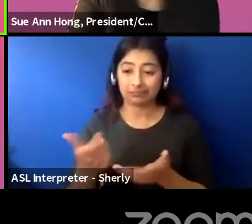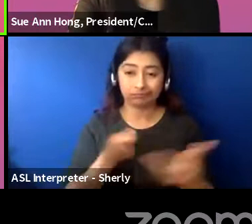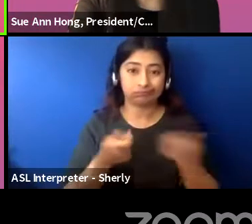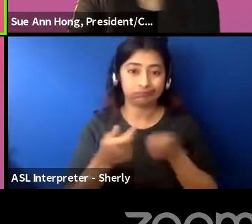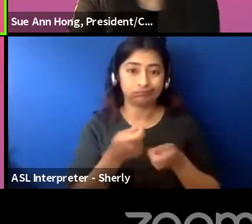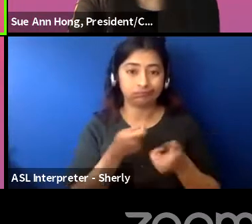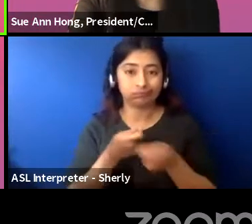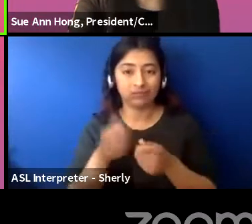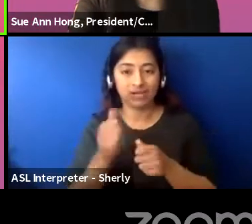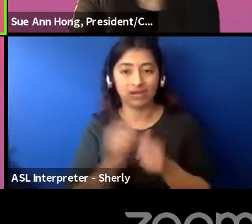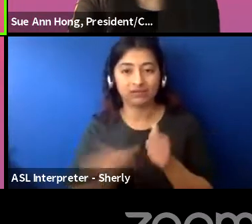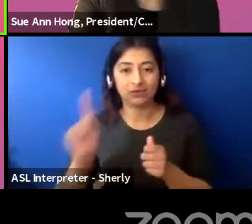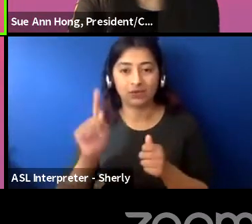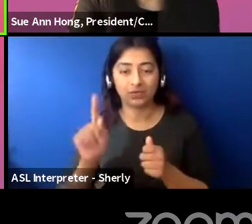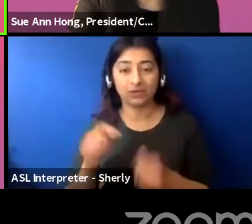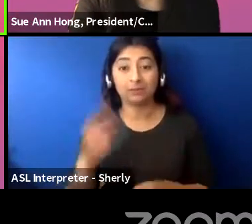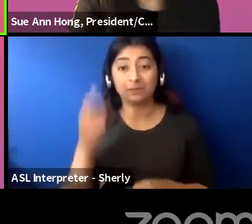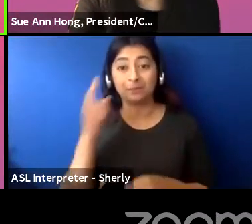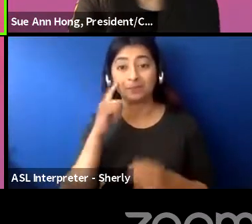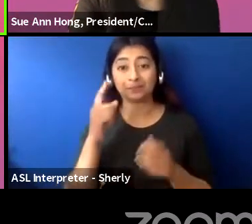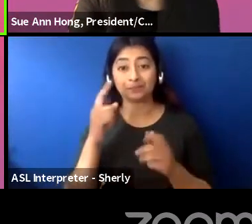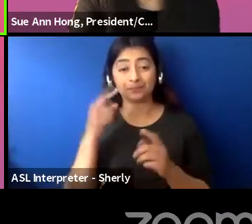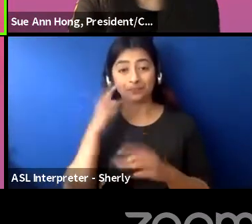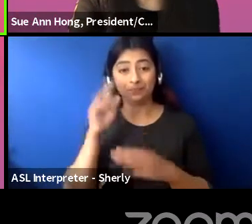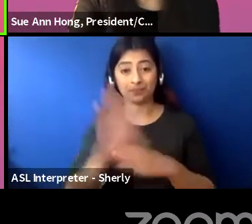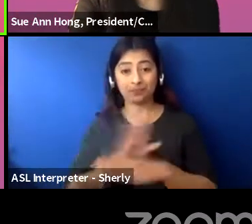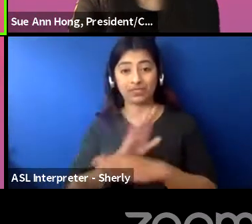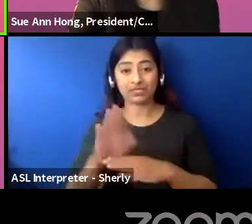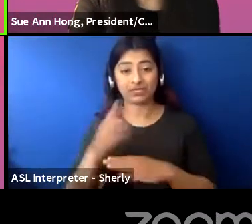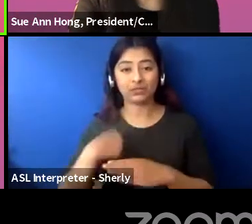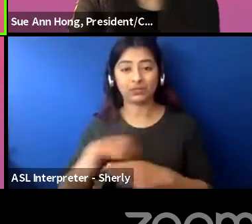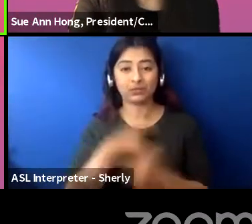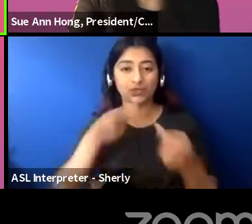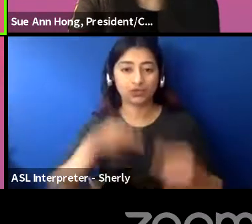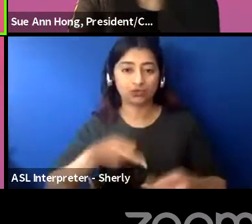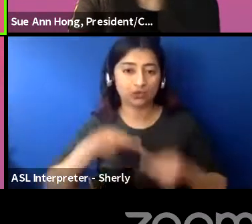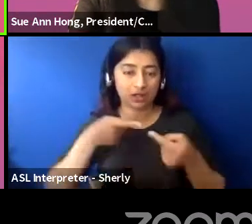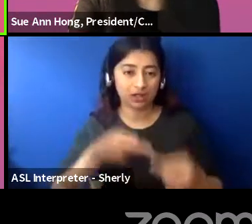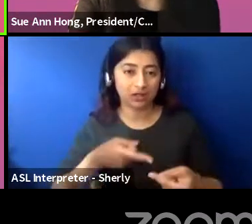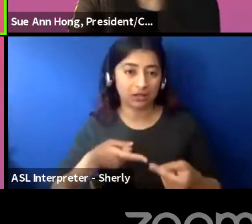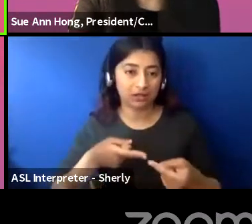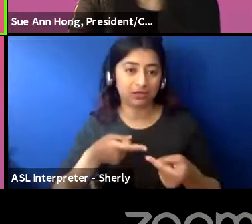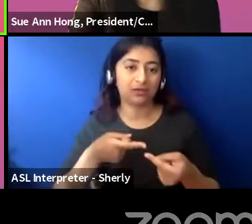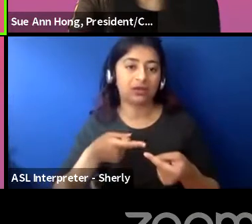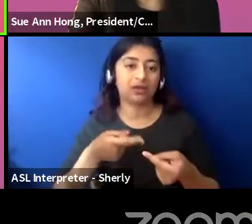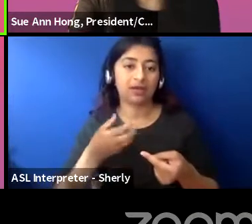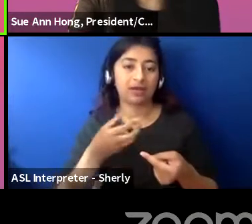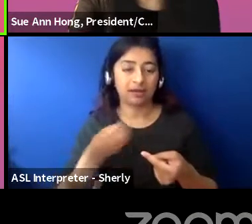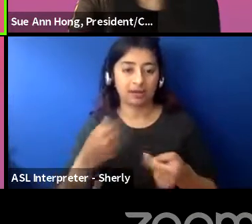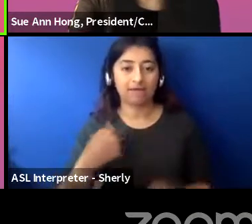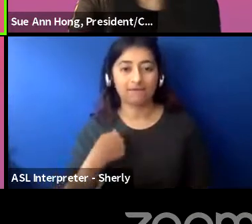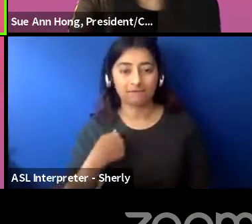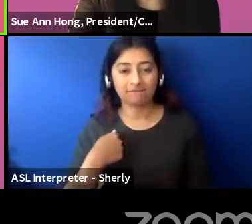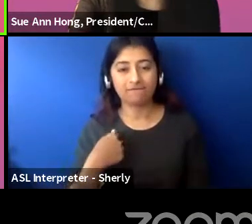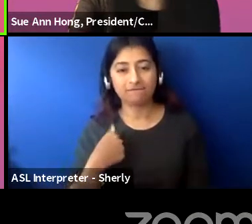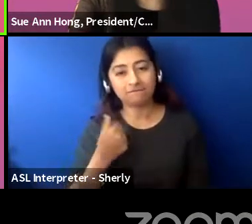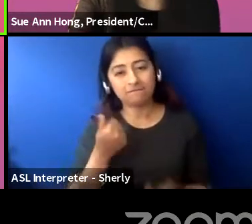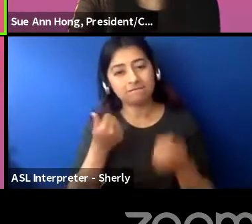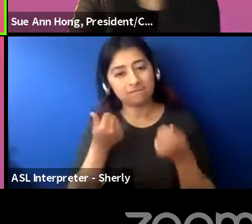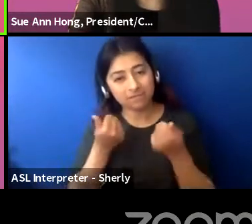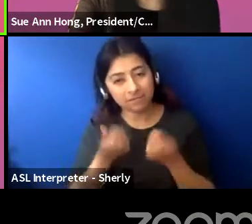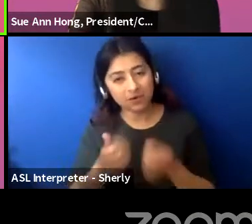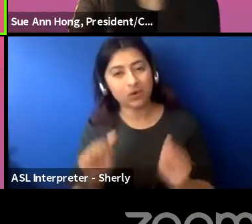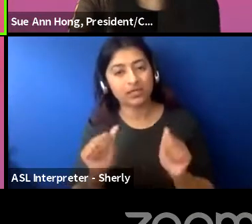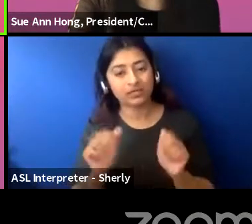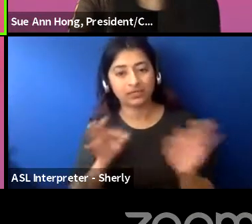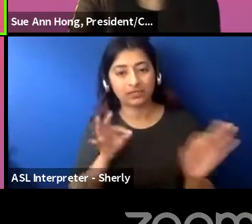I think that the biggest thing in businesses is that we're struggling with, and I have tried to